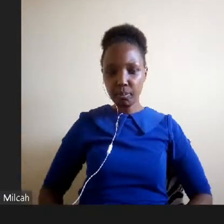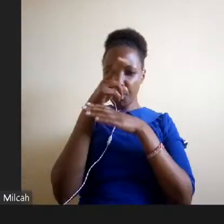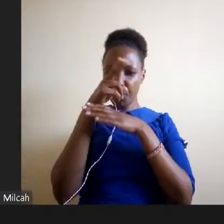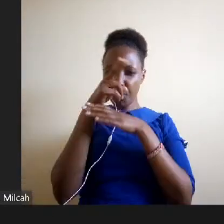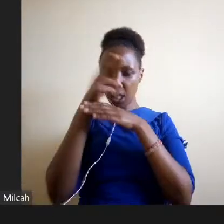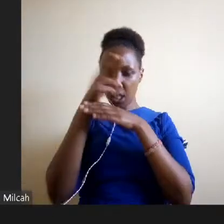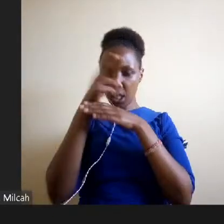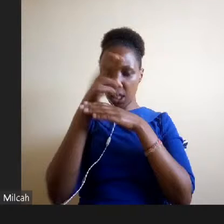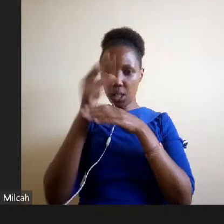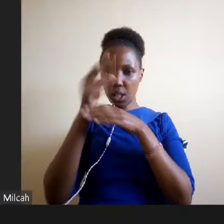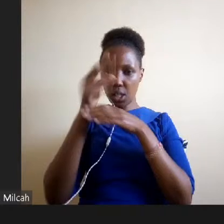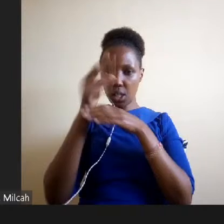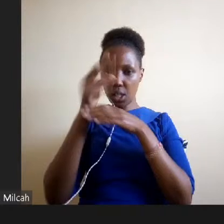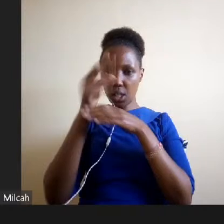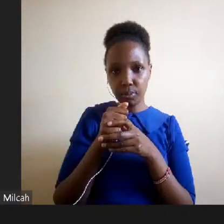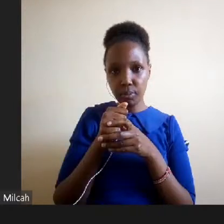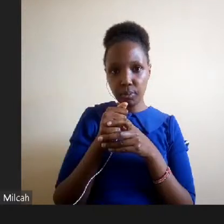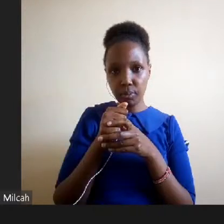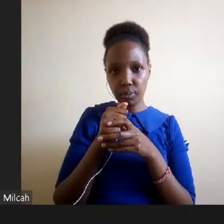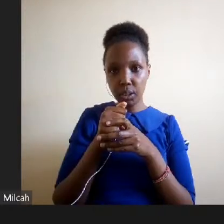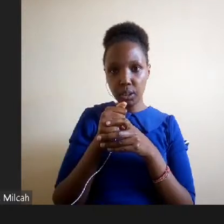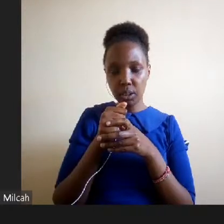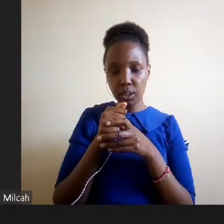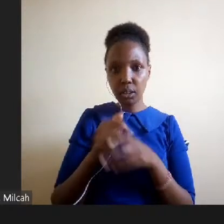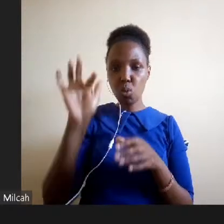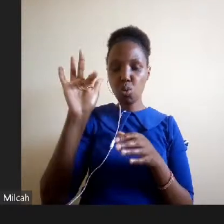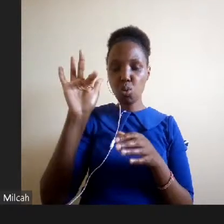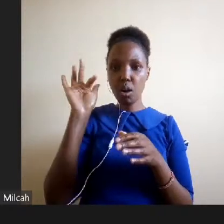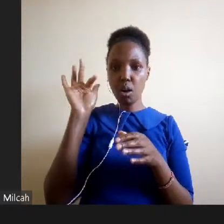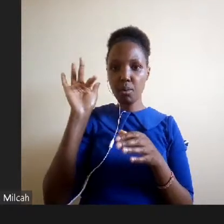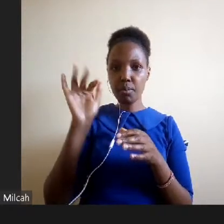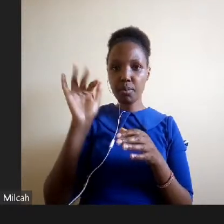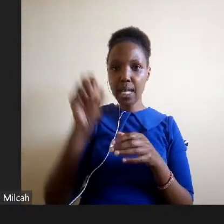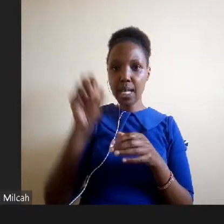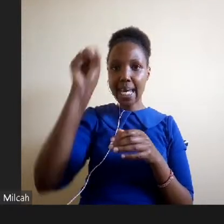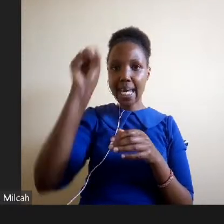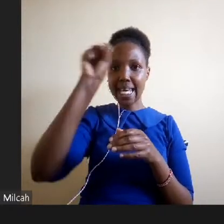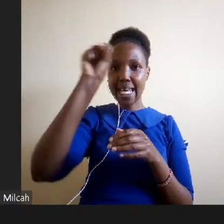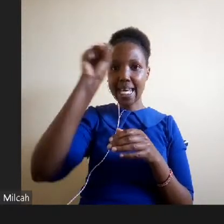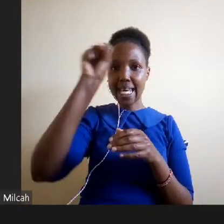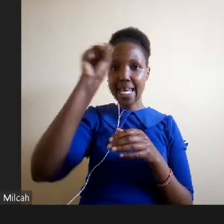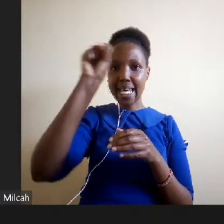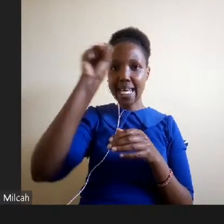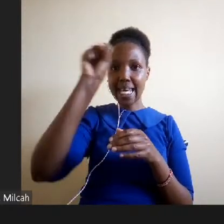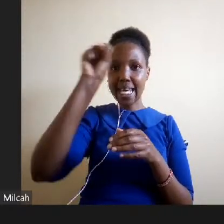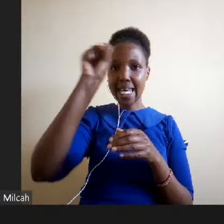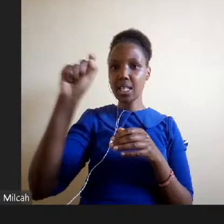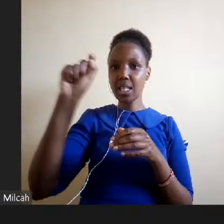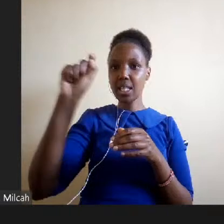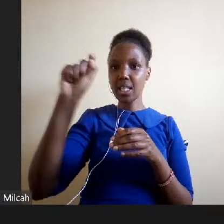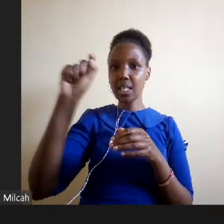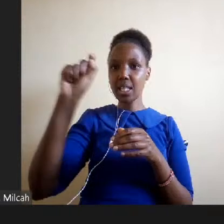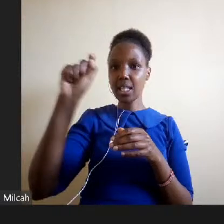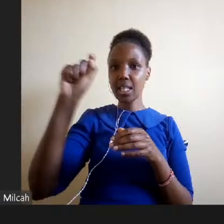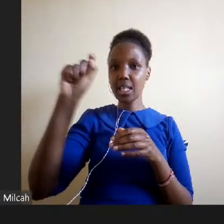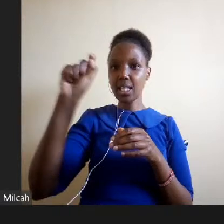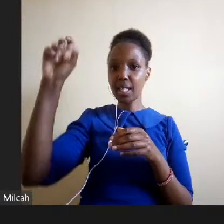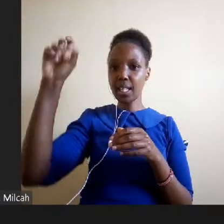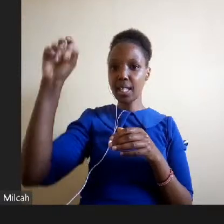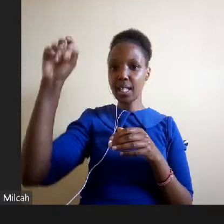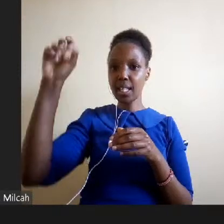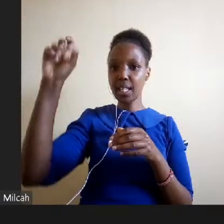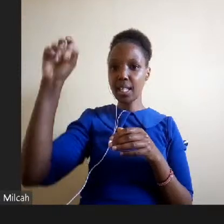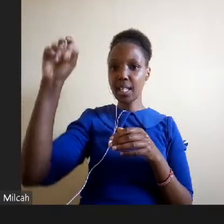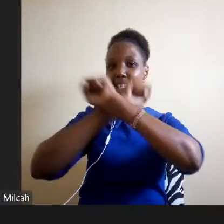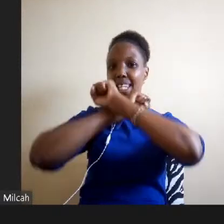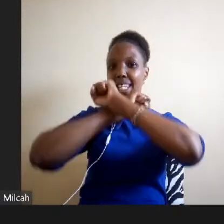profile page. Then get into your home tab where you'll see your settings. And then you can start looking at the kind of security settings that have been set there. You